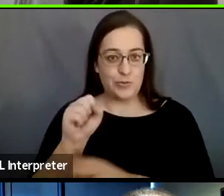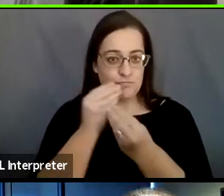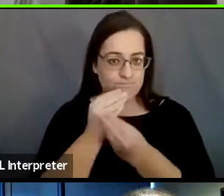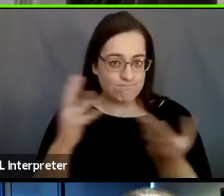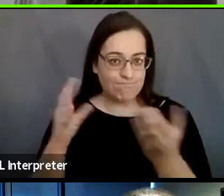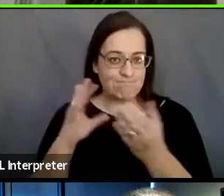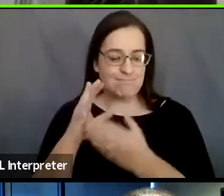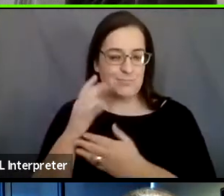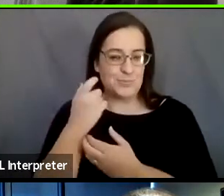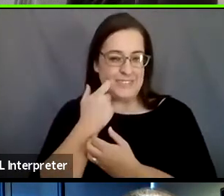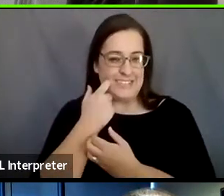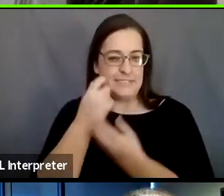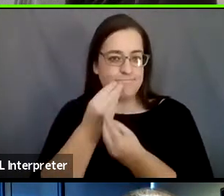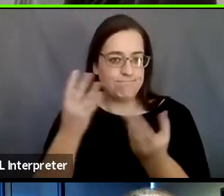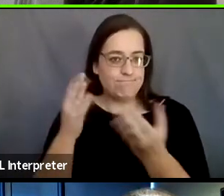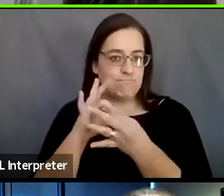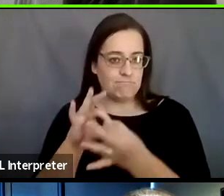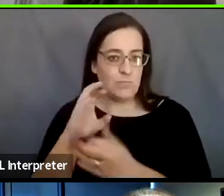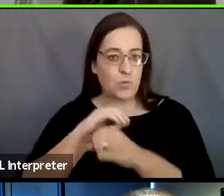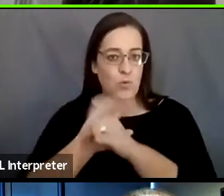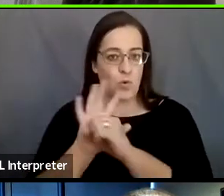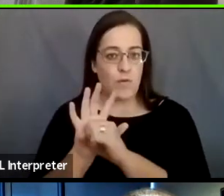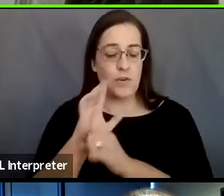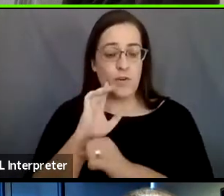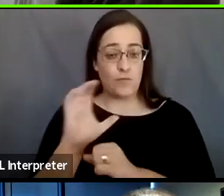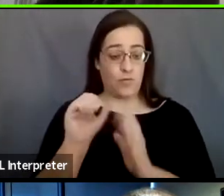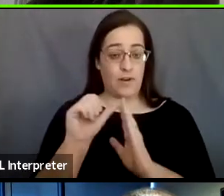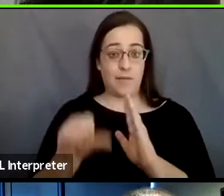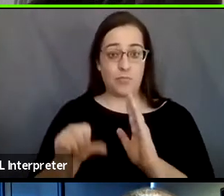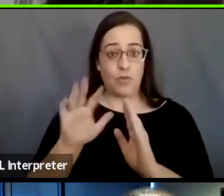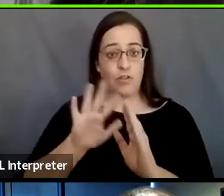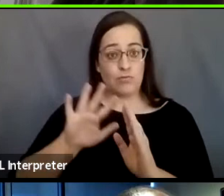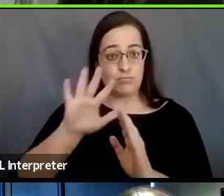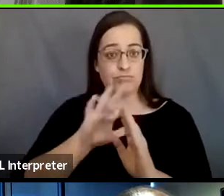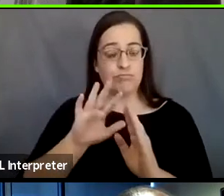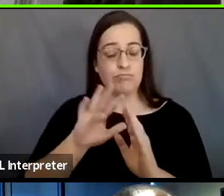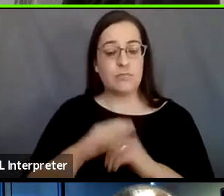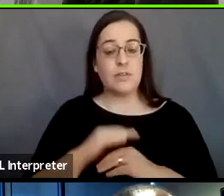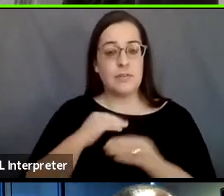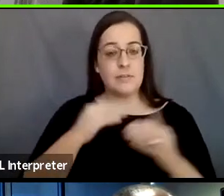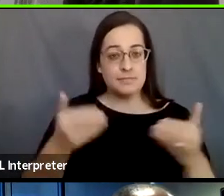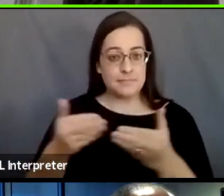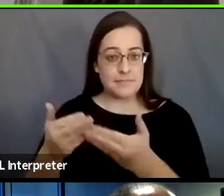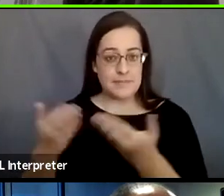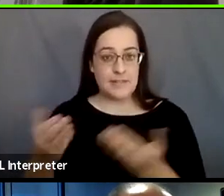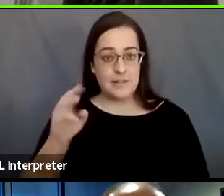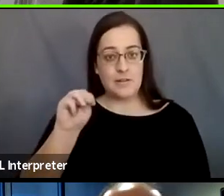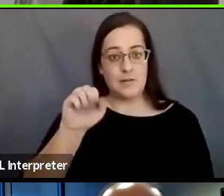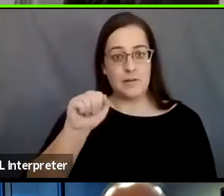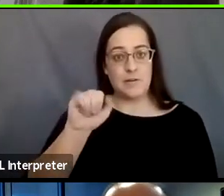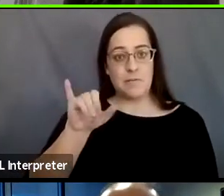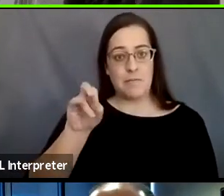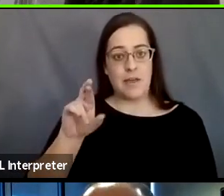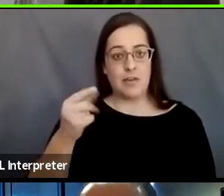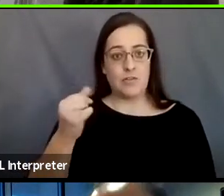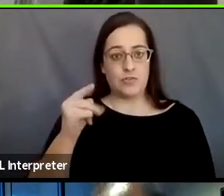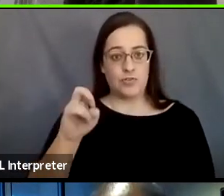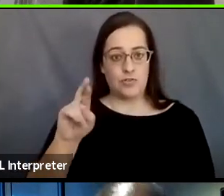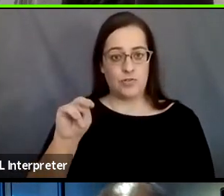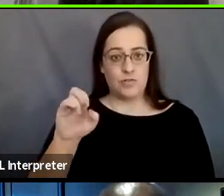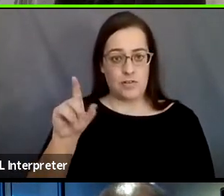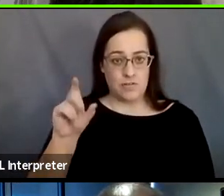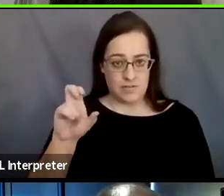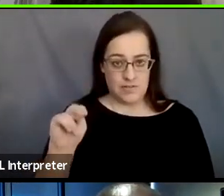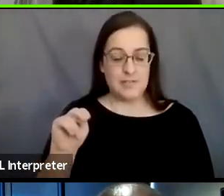latest in COVID-19 information for our community. Let me go ahead and briefly introduce who is on our panel today. We are joined by Amarillo Mayor